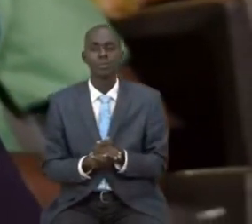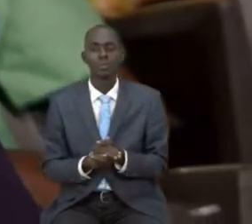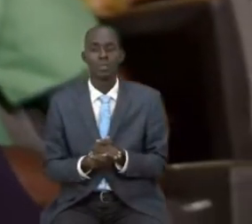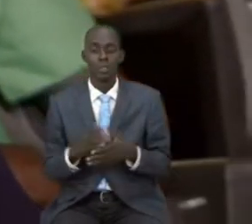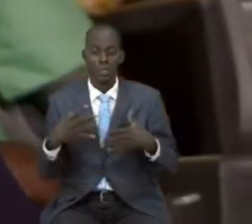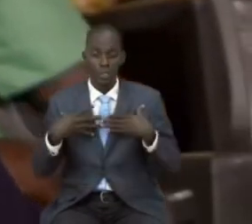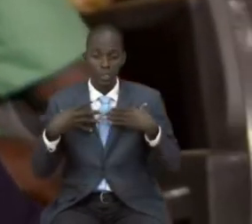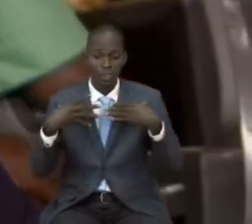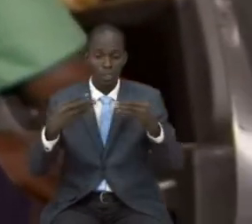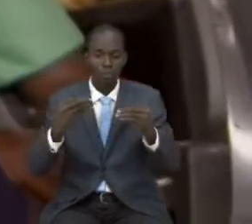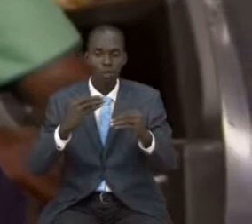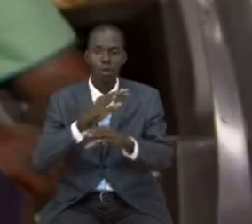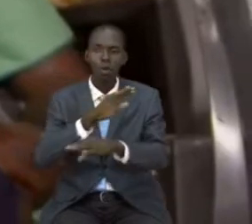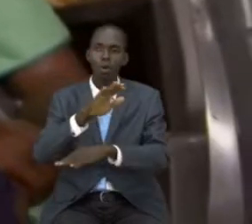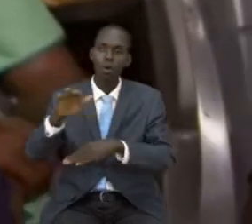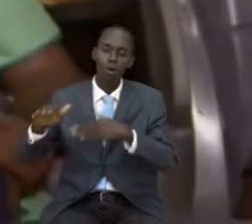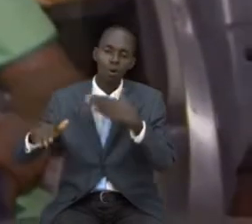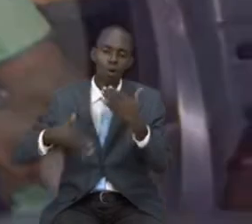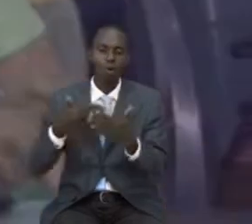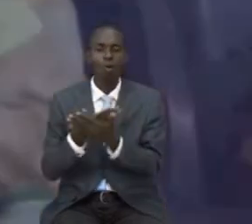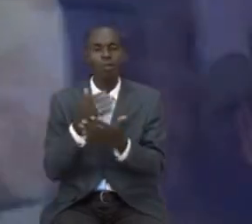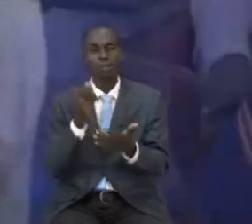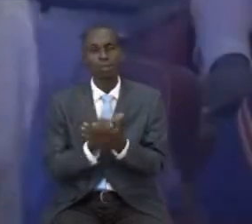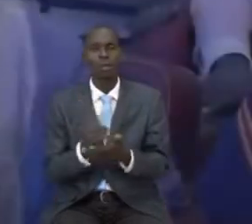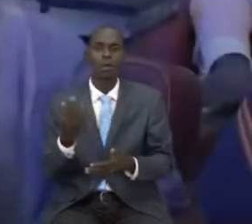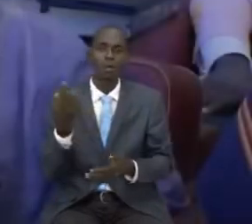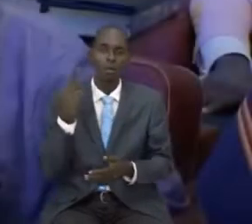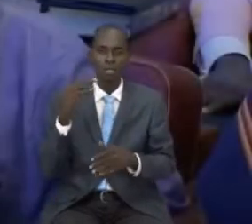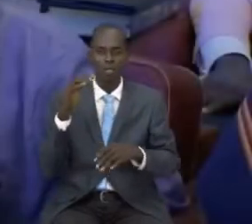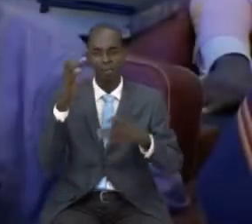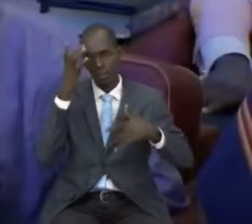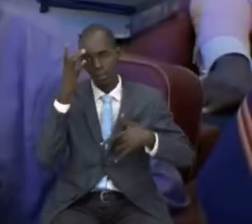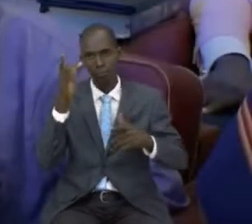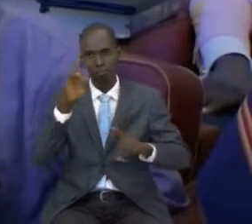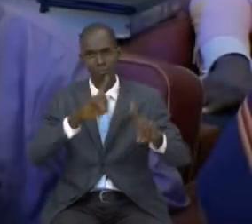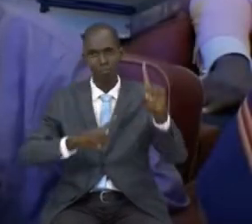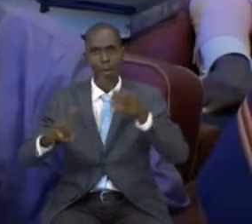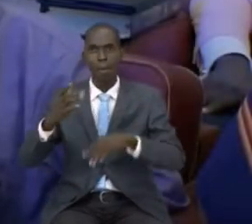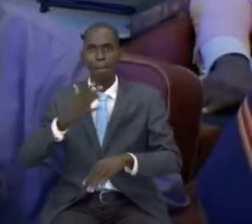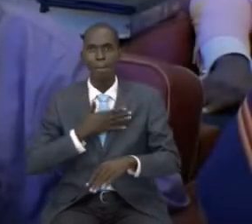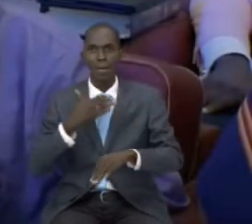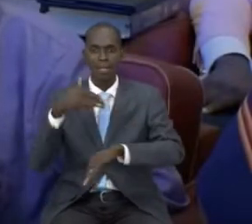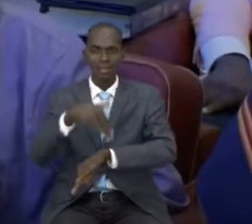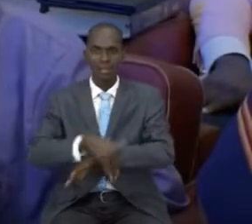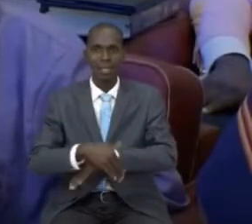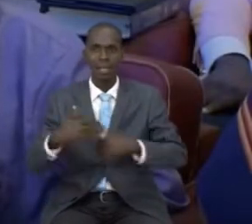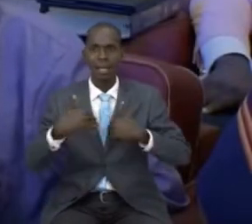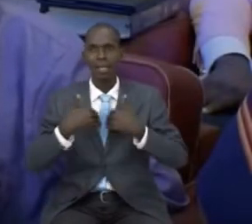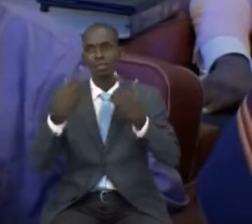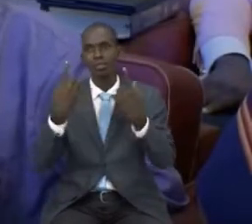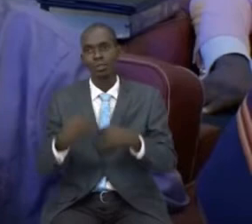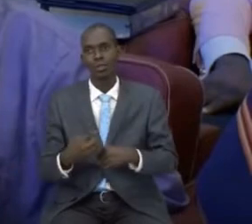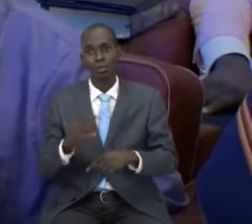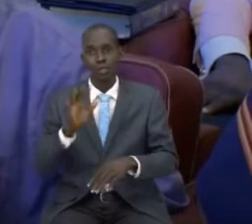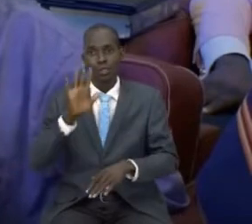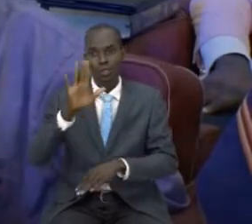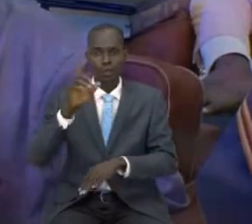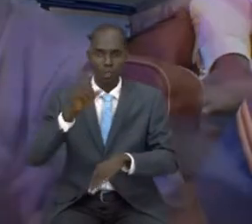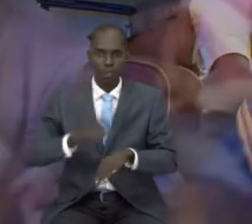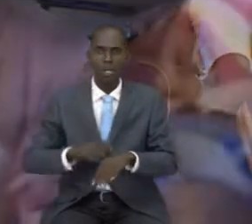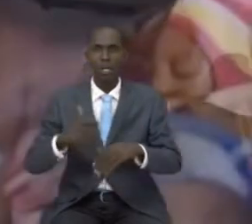Healed all that were sick. My night has come. Your time has